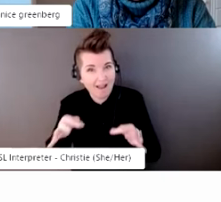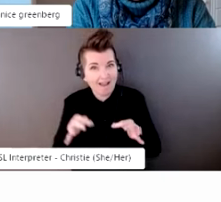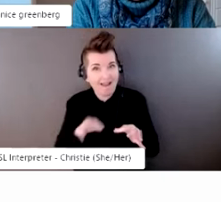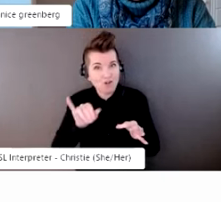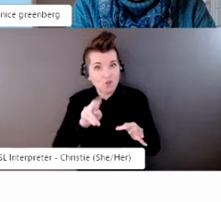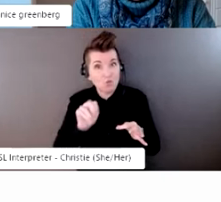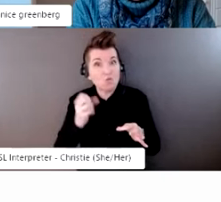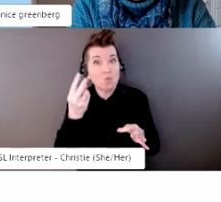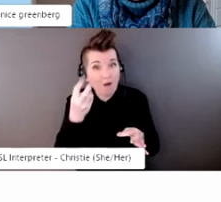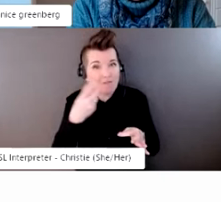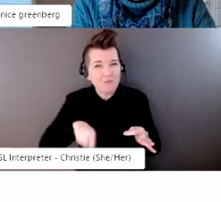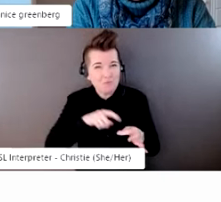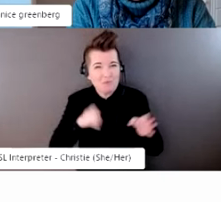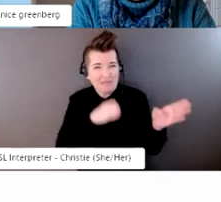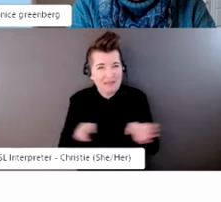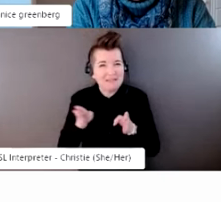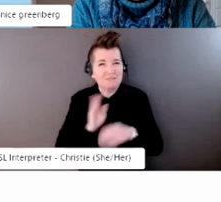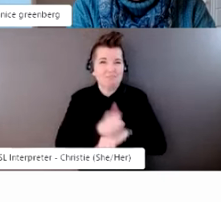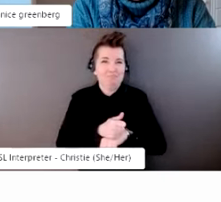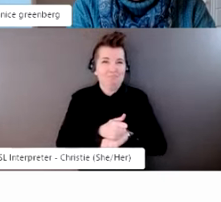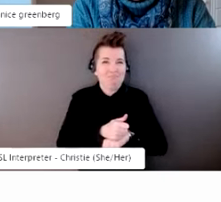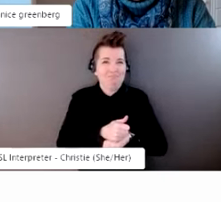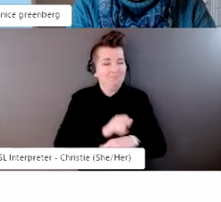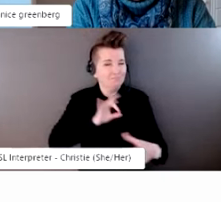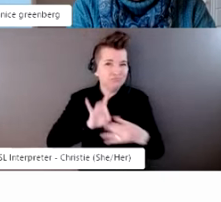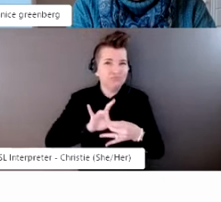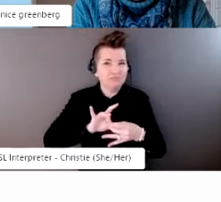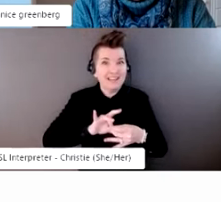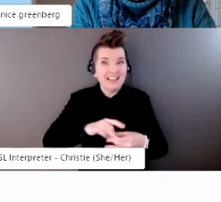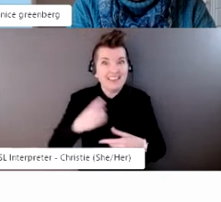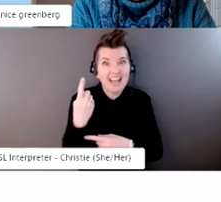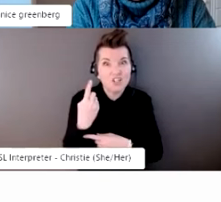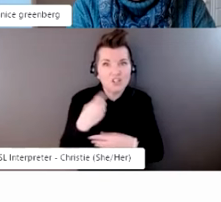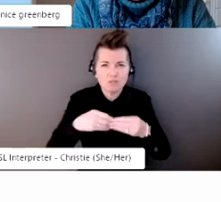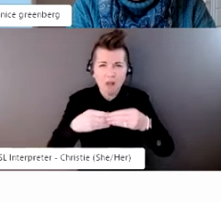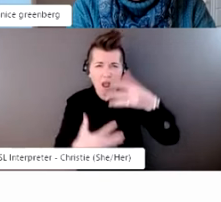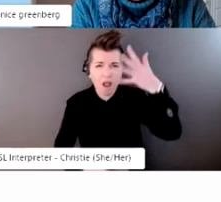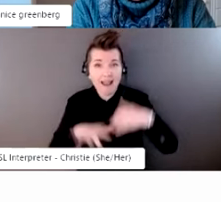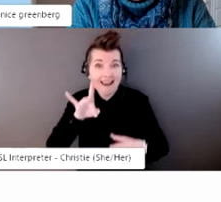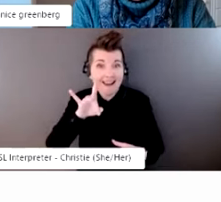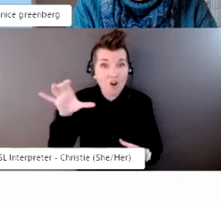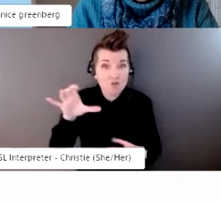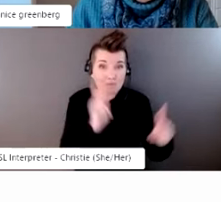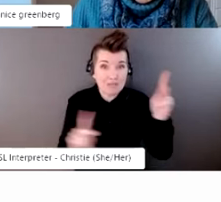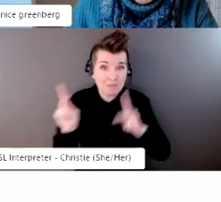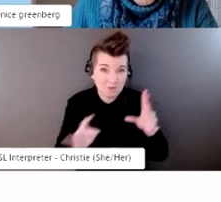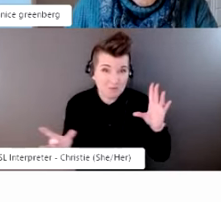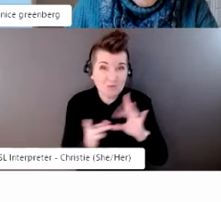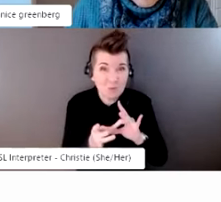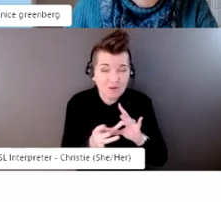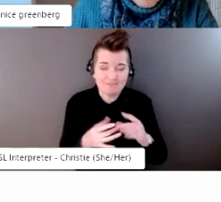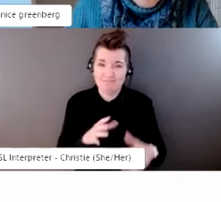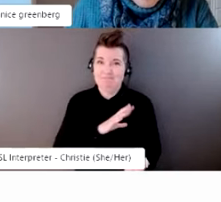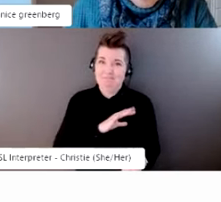can pre-register for that. Last year, we had over 800 people registered for that event. There'll be details coming soon, but we just want people to